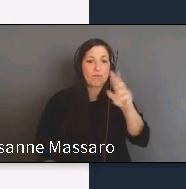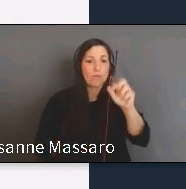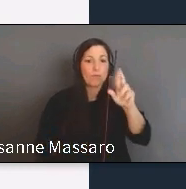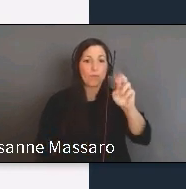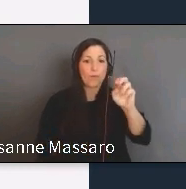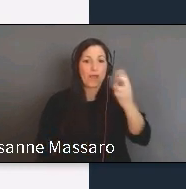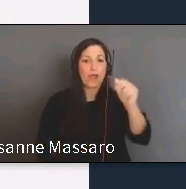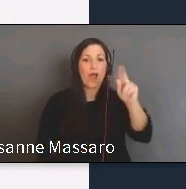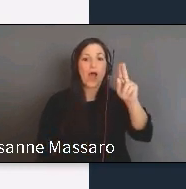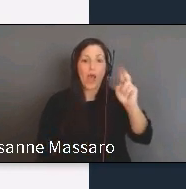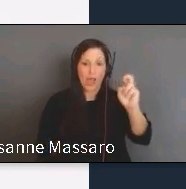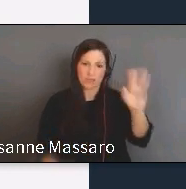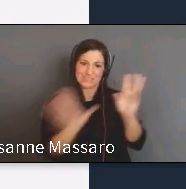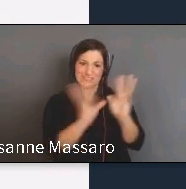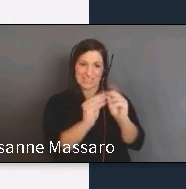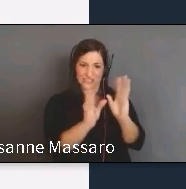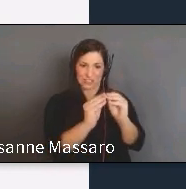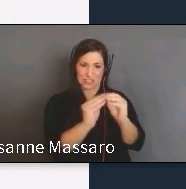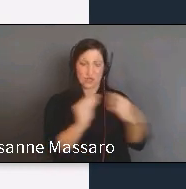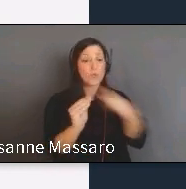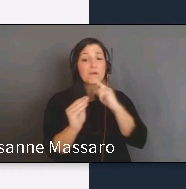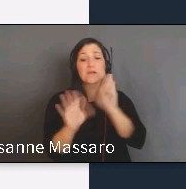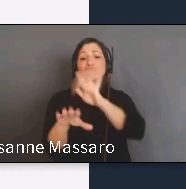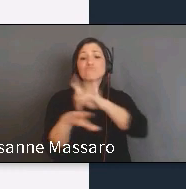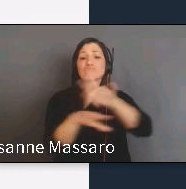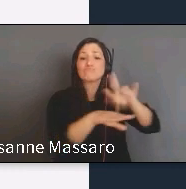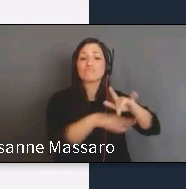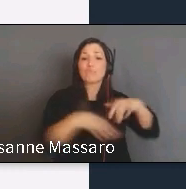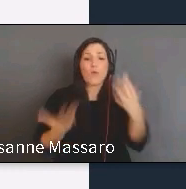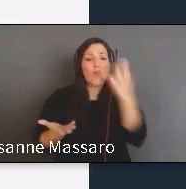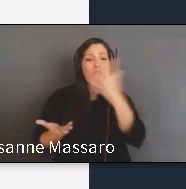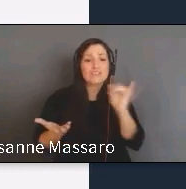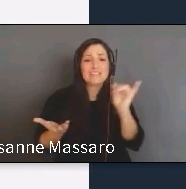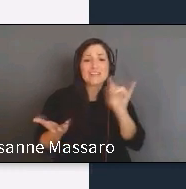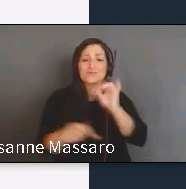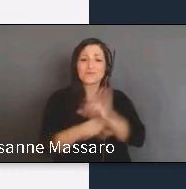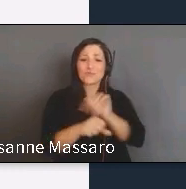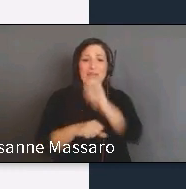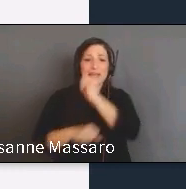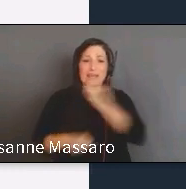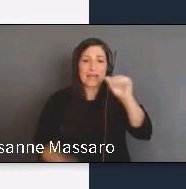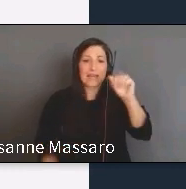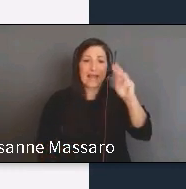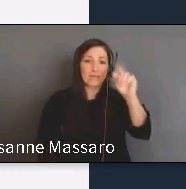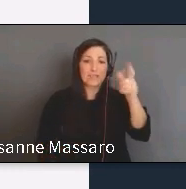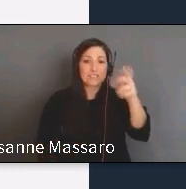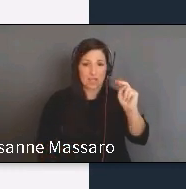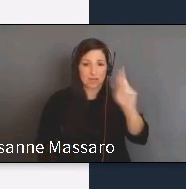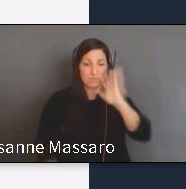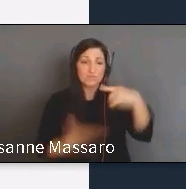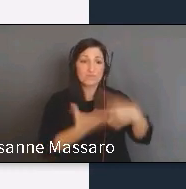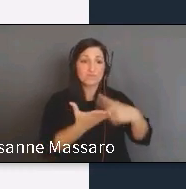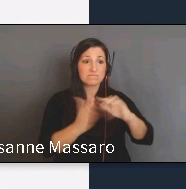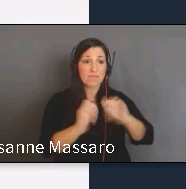this session, we are going to give you guys a little tour of what it's like to work at Amazon, and we're going to talk about our hiring process. But to kick things off,